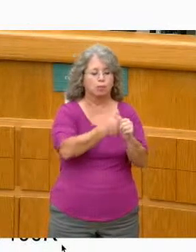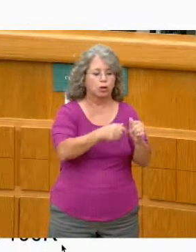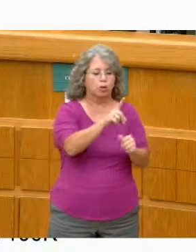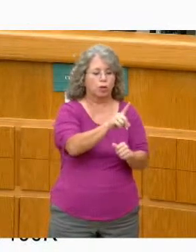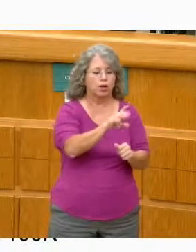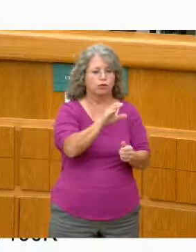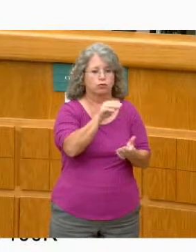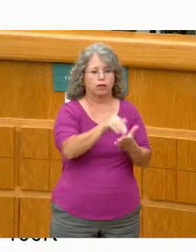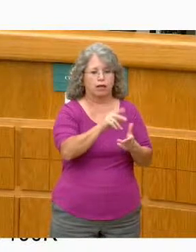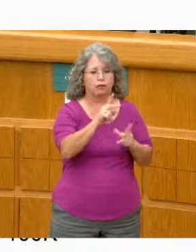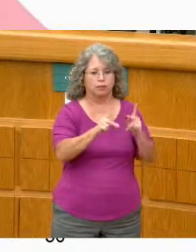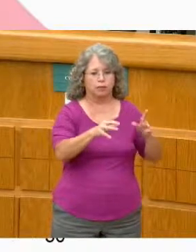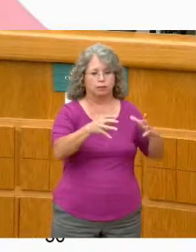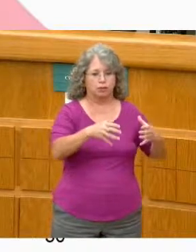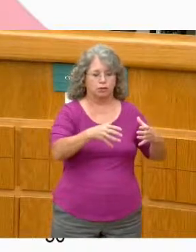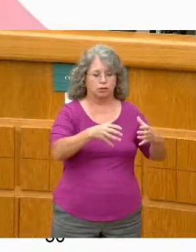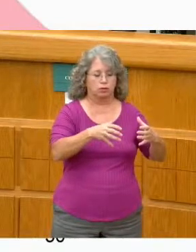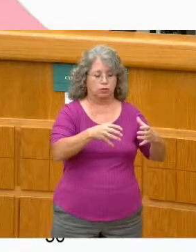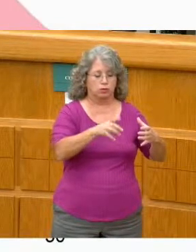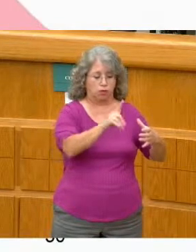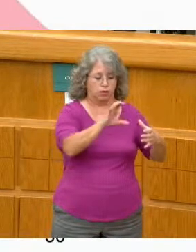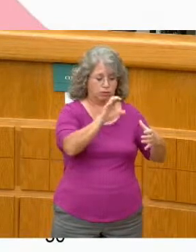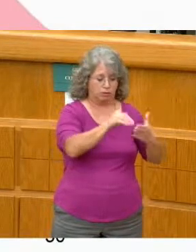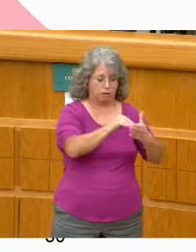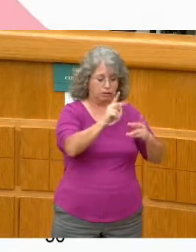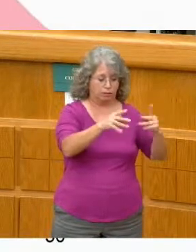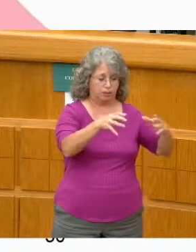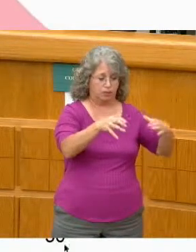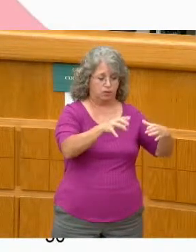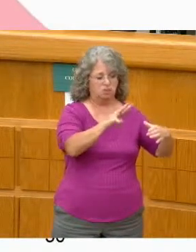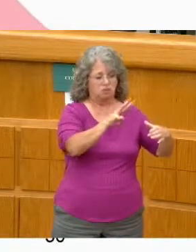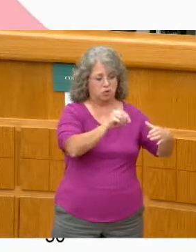per 100,000 in our population.